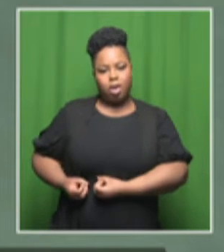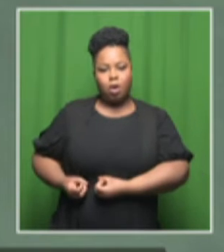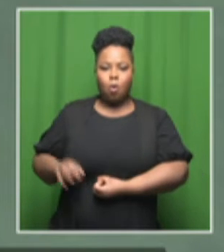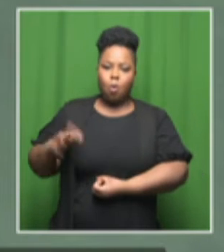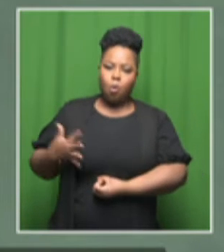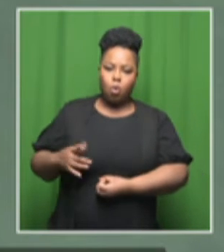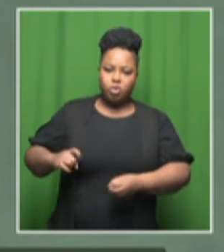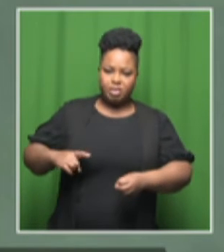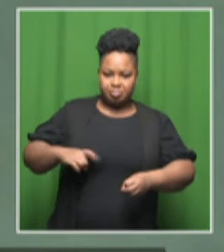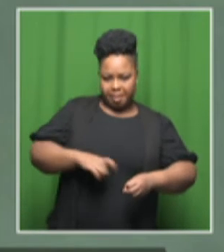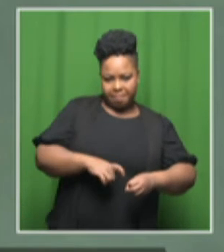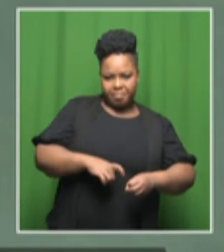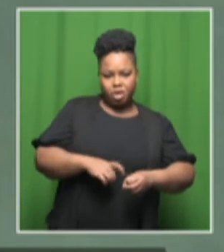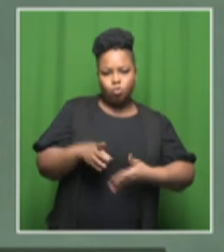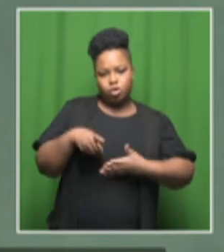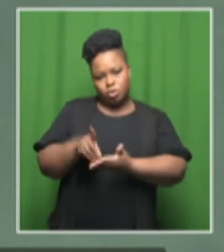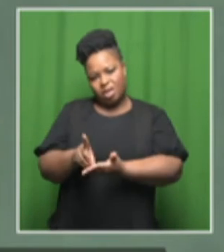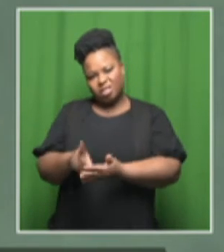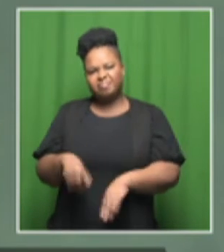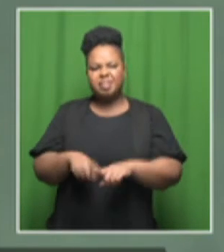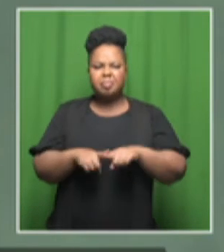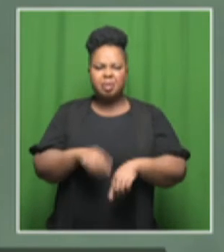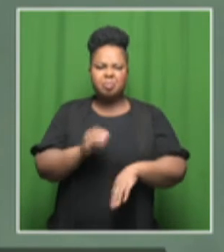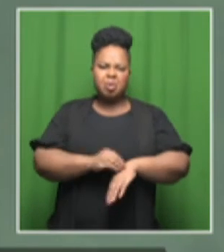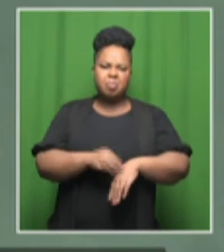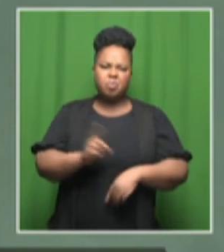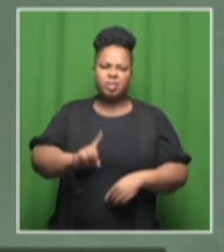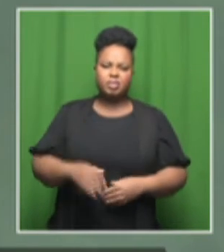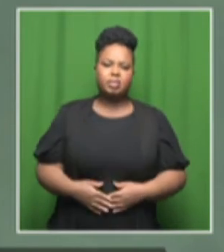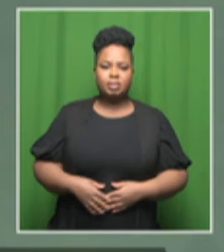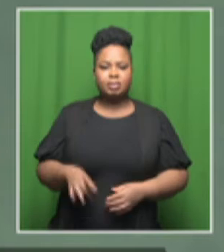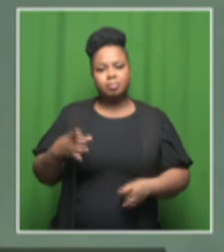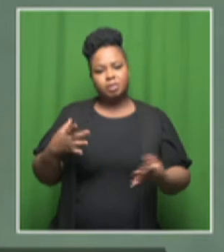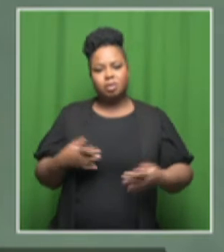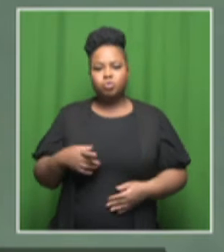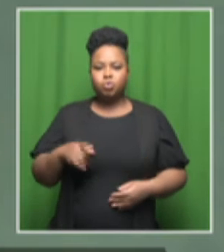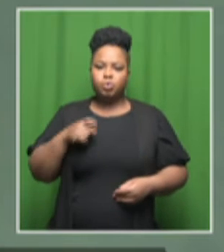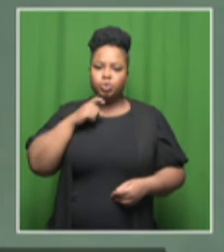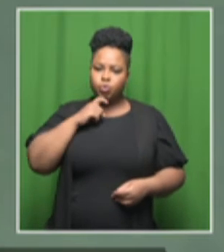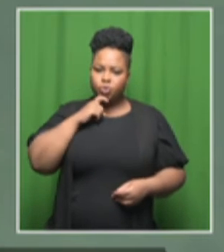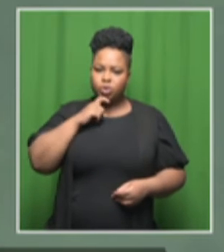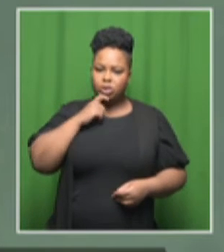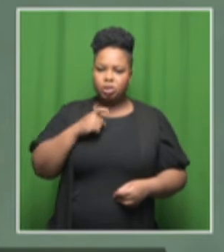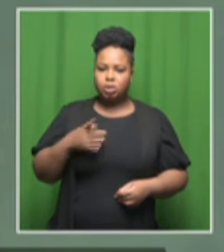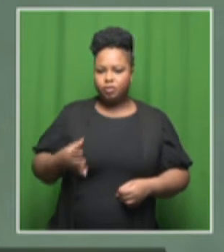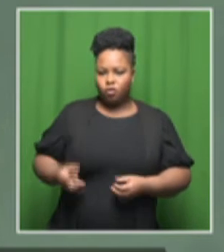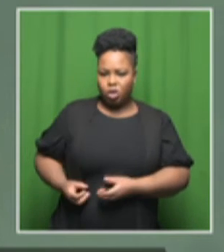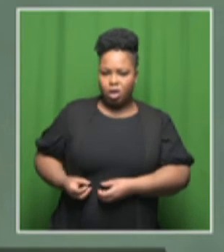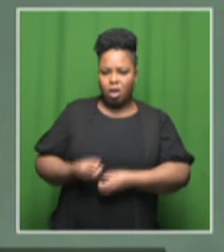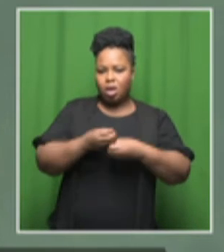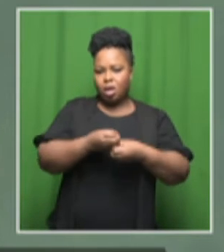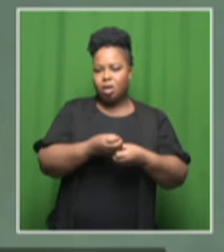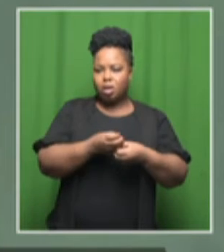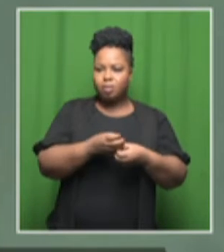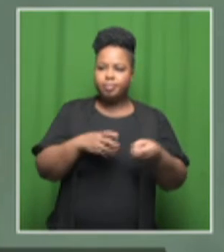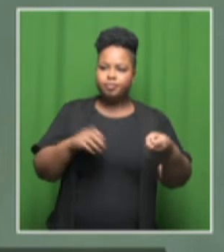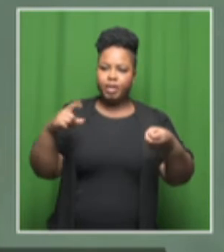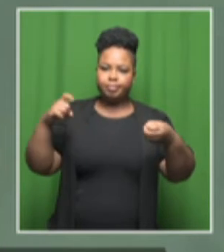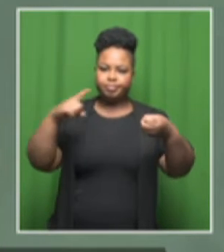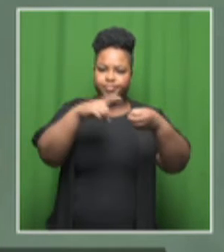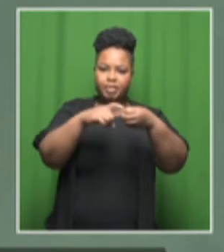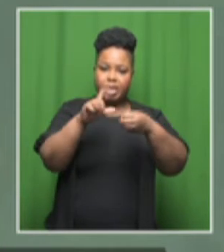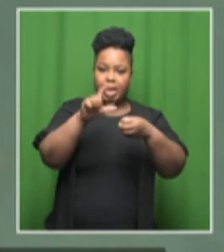what the problem is. Sometimes we have to use surrogates, and people can also adopt. And